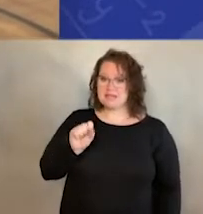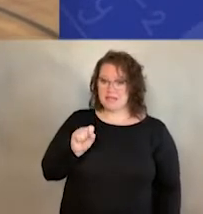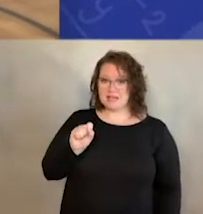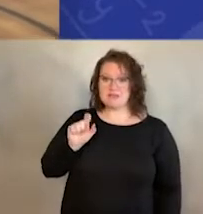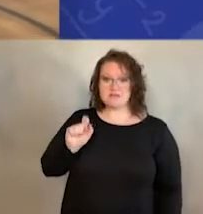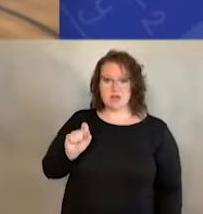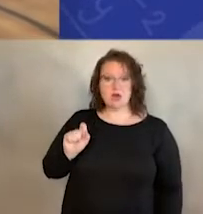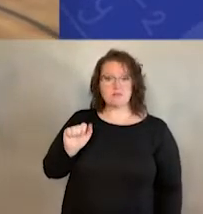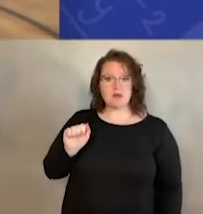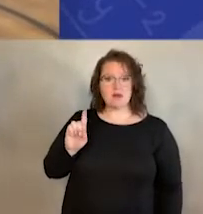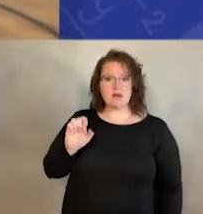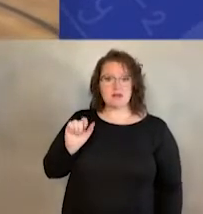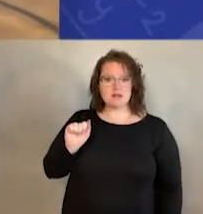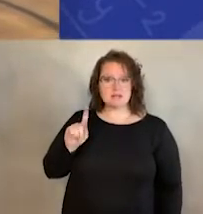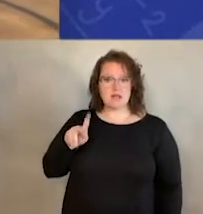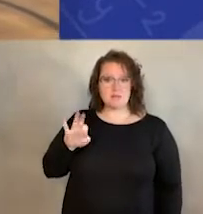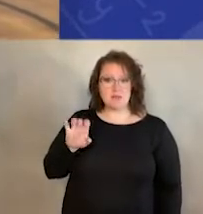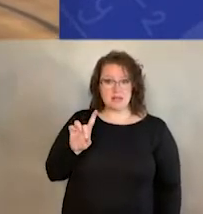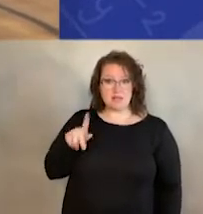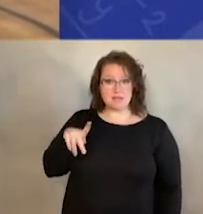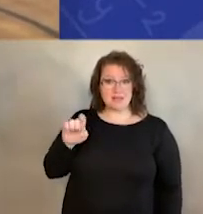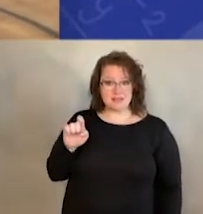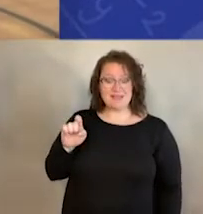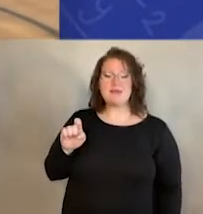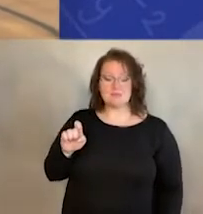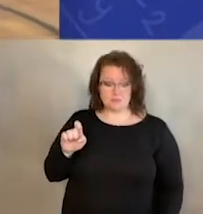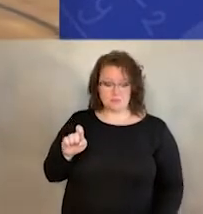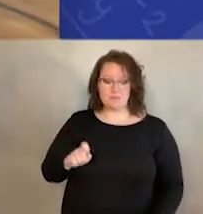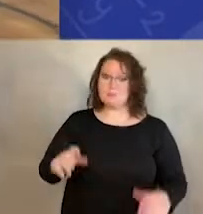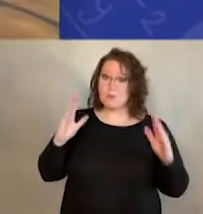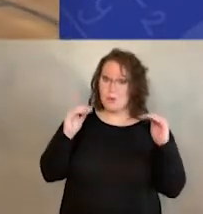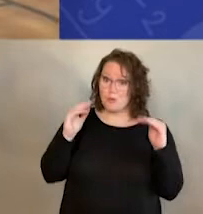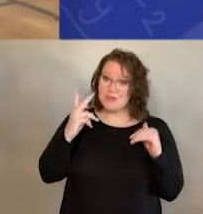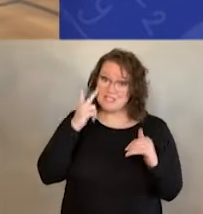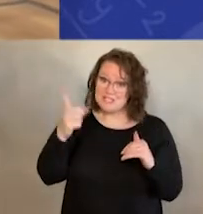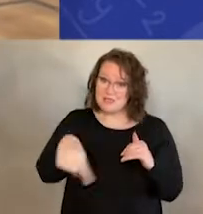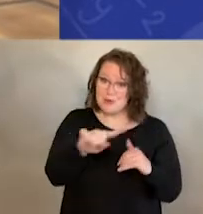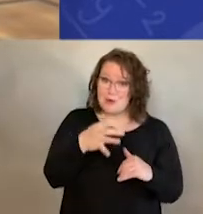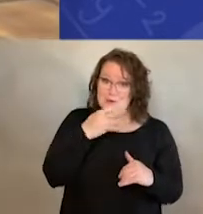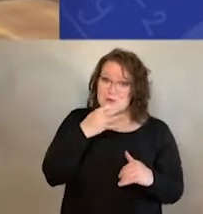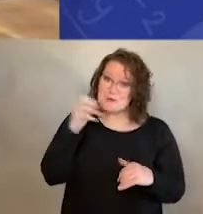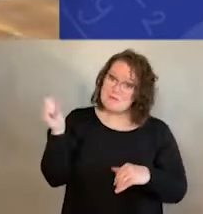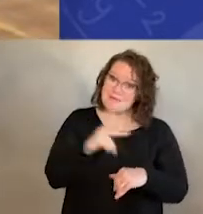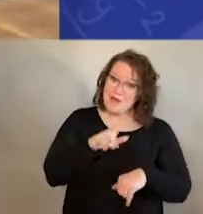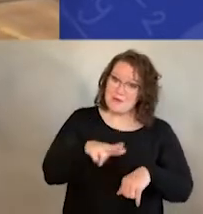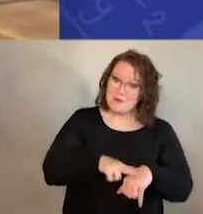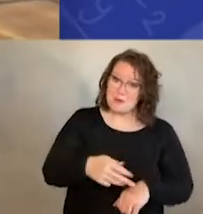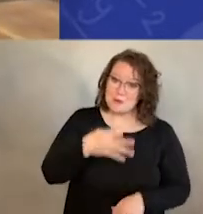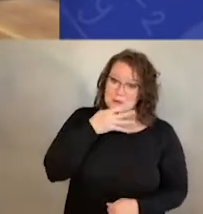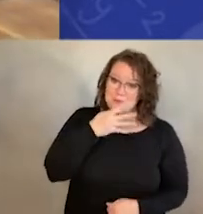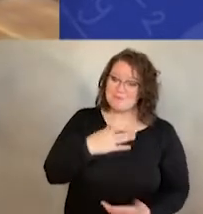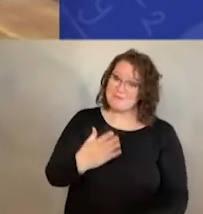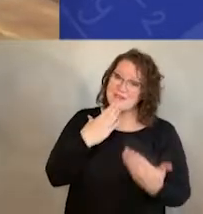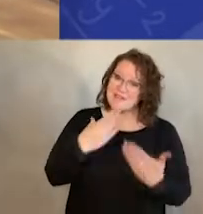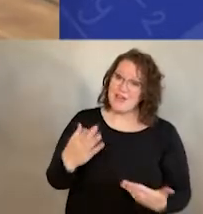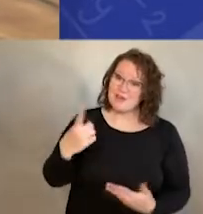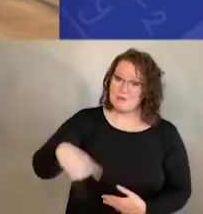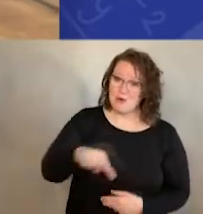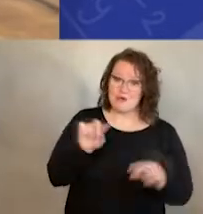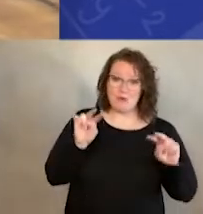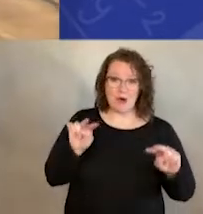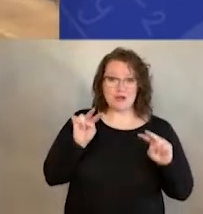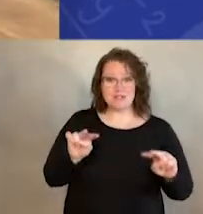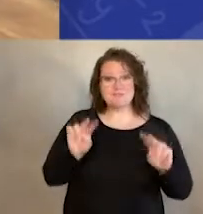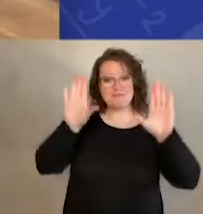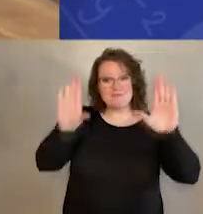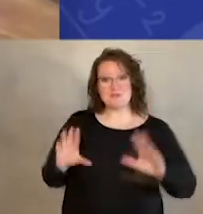pcsadaptivetv.weebly.com, for more activities like this. And we look forward to seeing you all soon, and hopefully we can all get back to normal real soon. Thanks for having